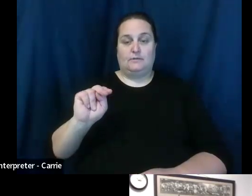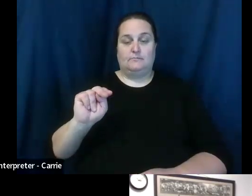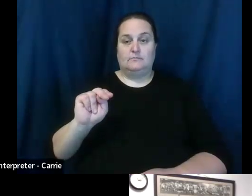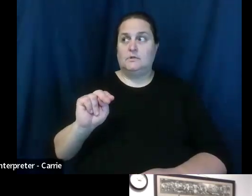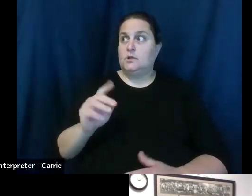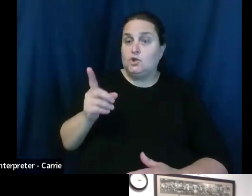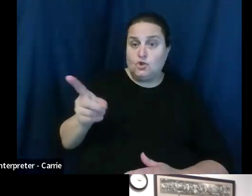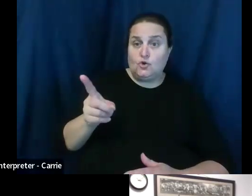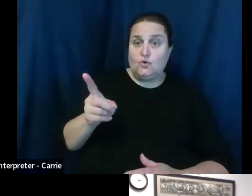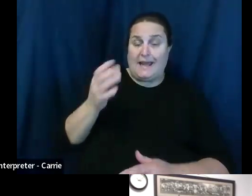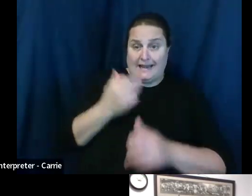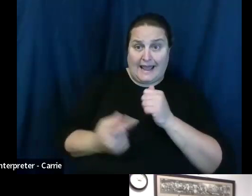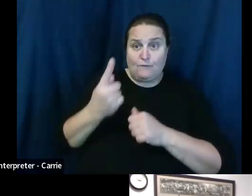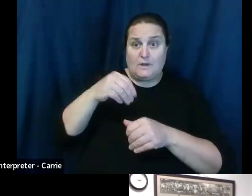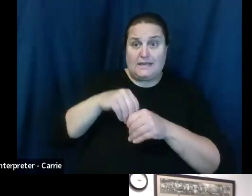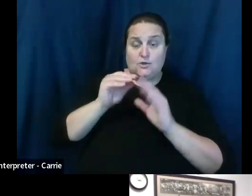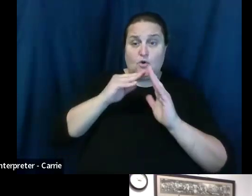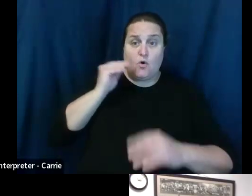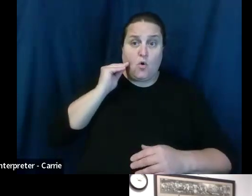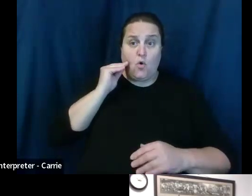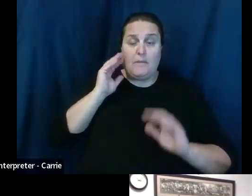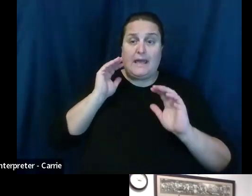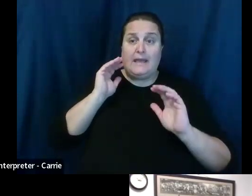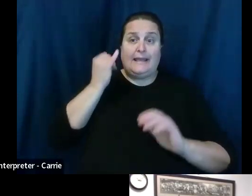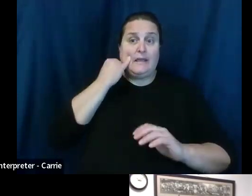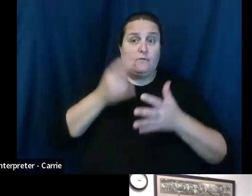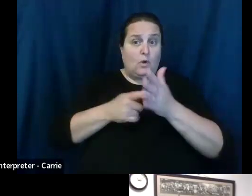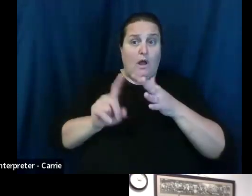home leave your home quickly if required to evacuate?